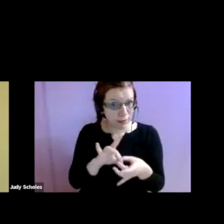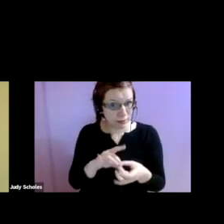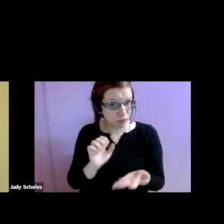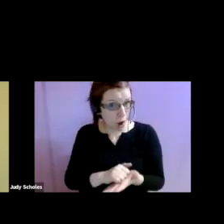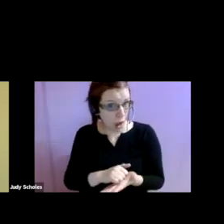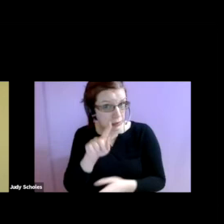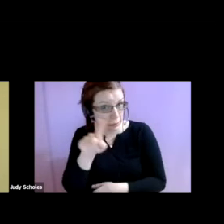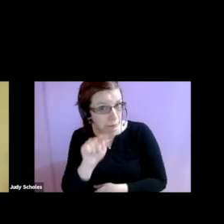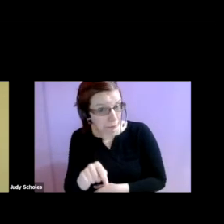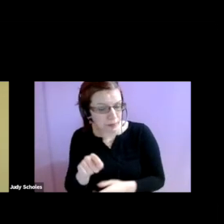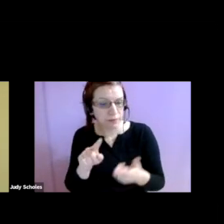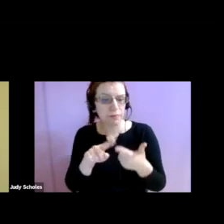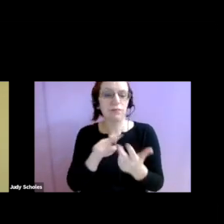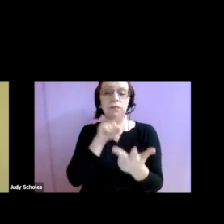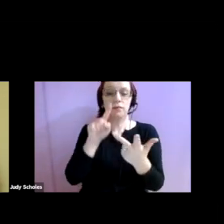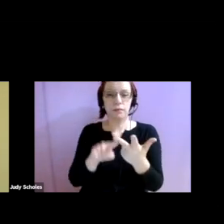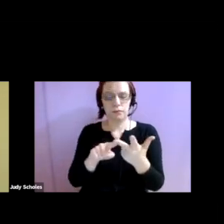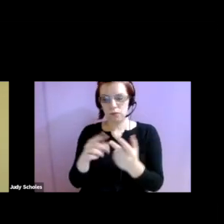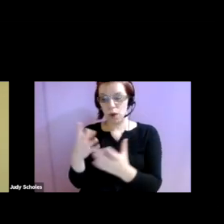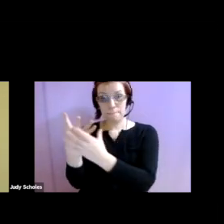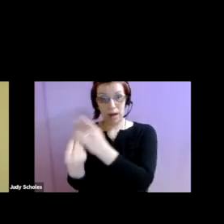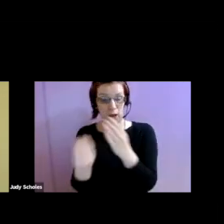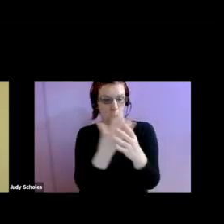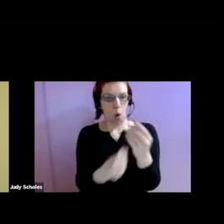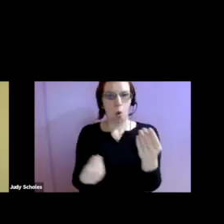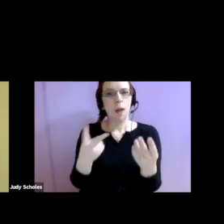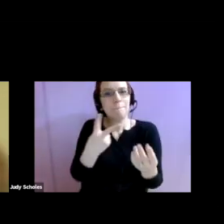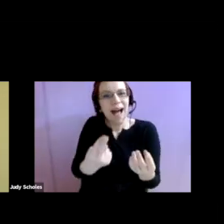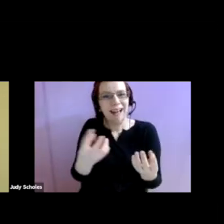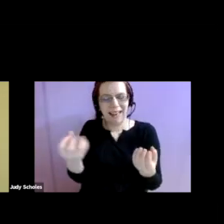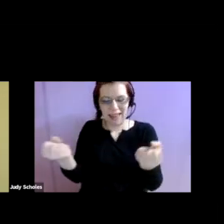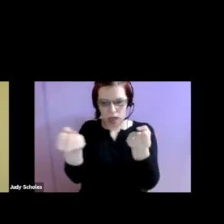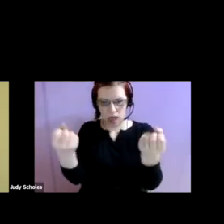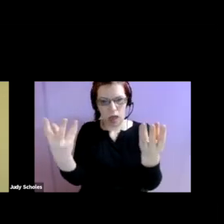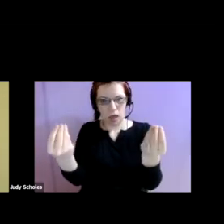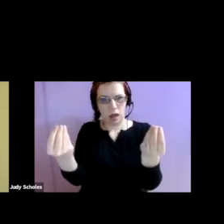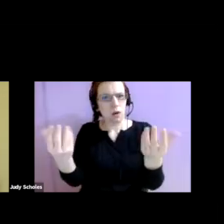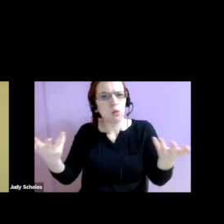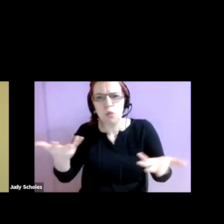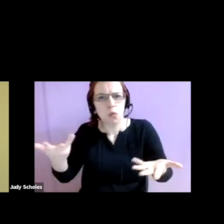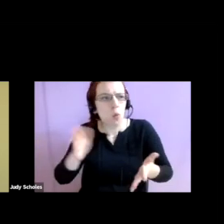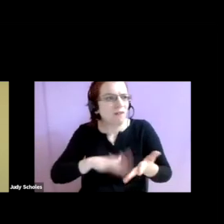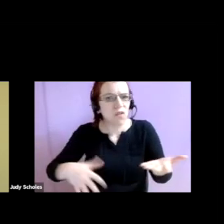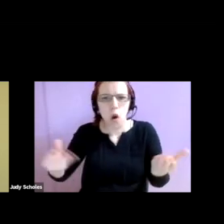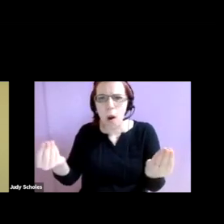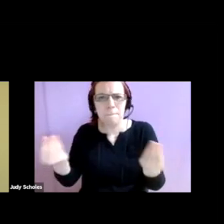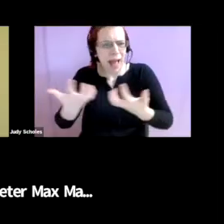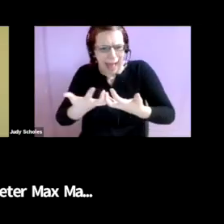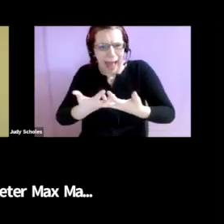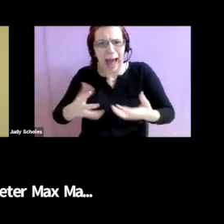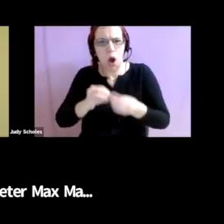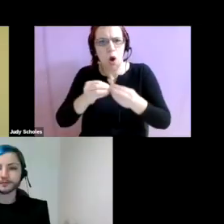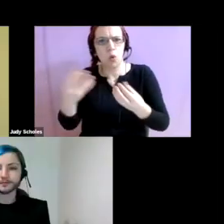understanding where these pairs of black holes and neutron stars formed and how they formed. And all of that is still to